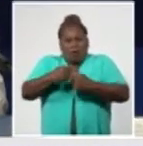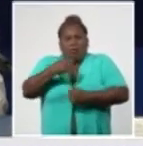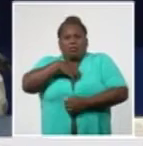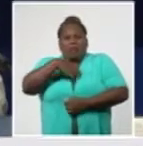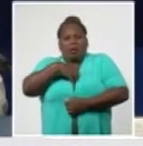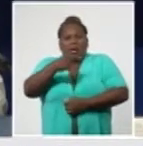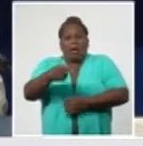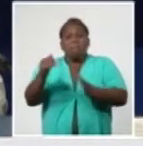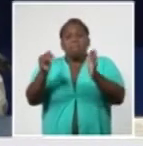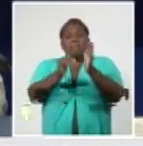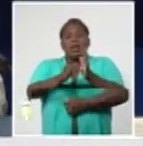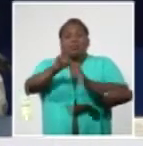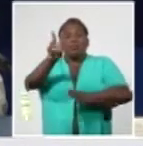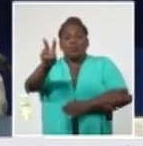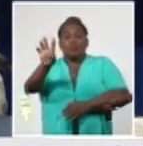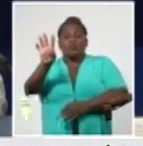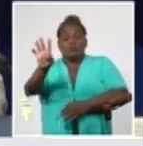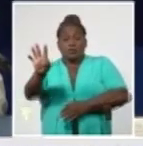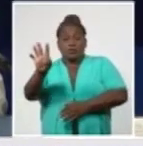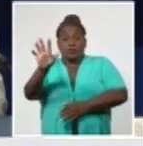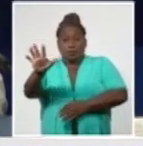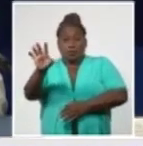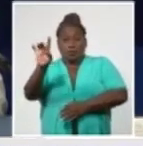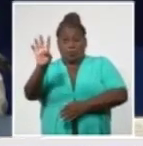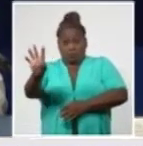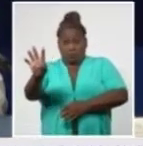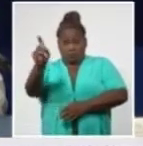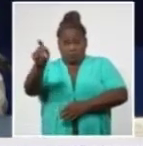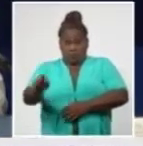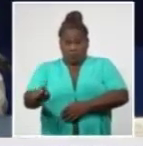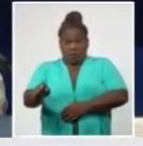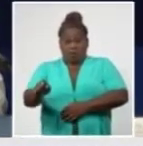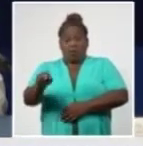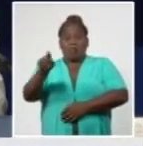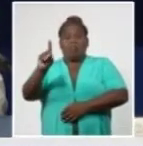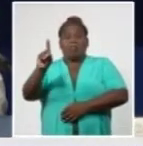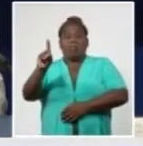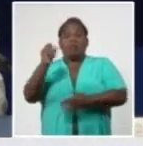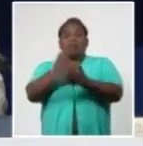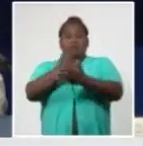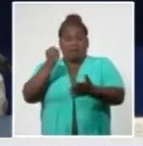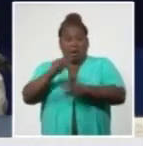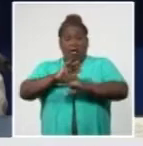who had symptoms at the moment of the diagnosis. Nonetheless,